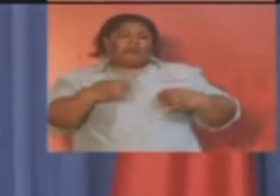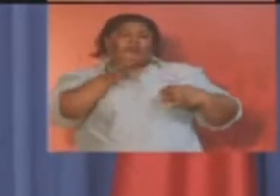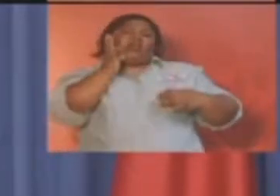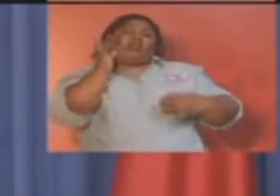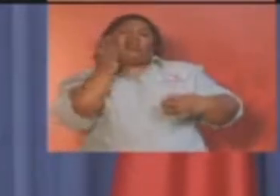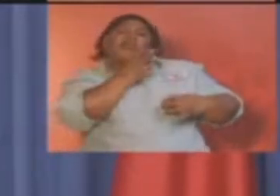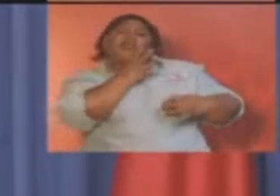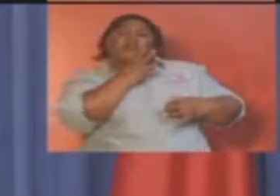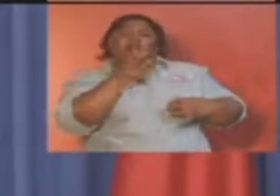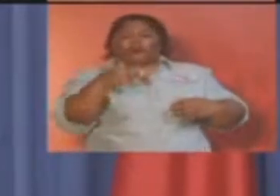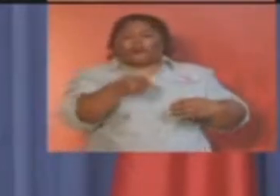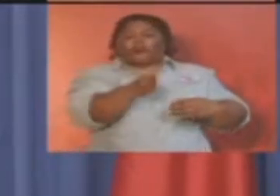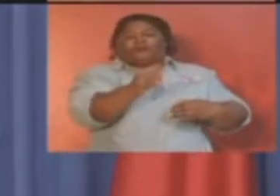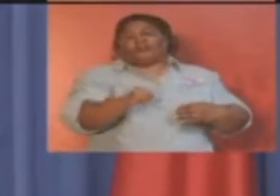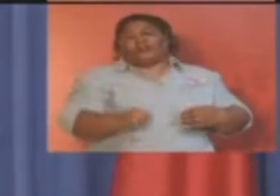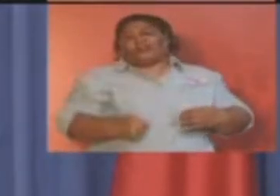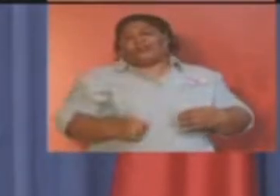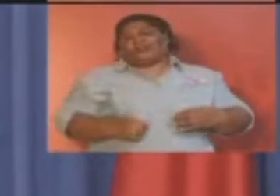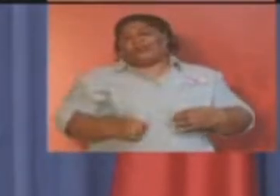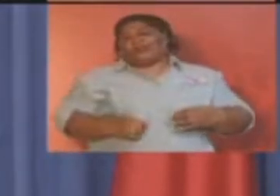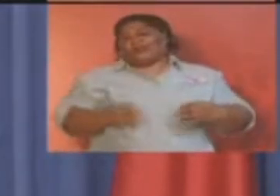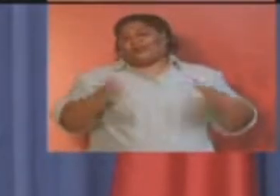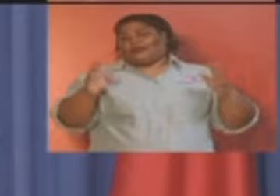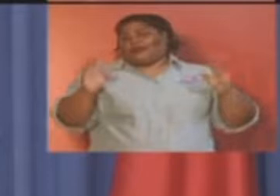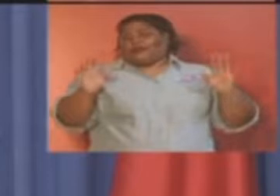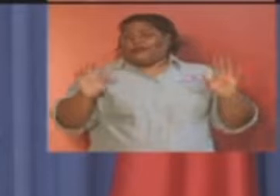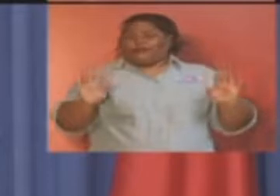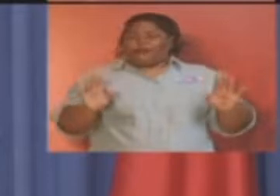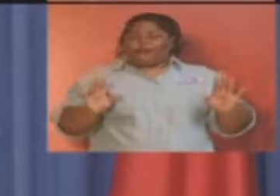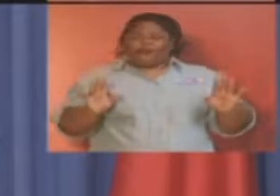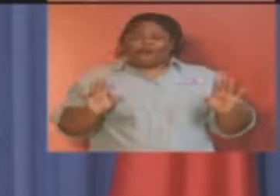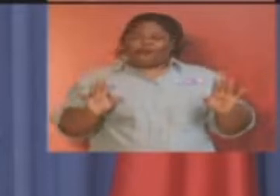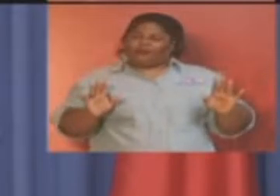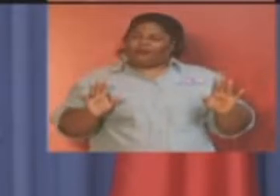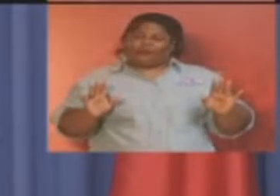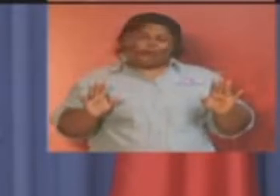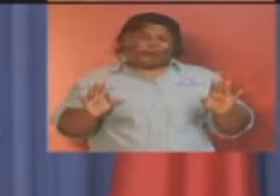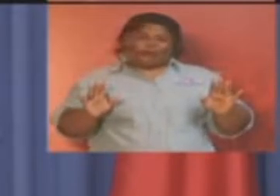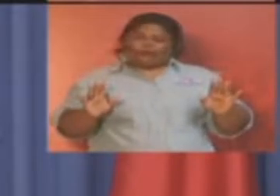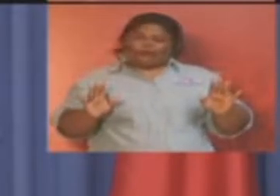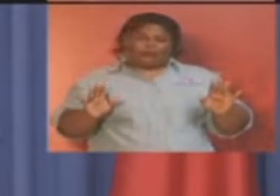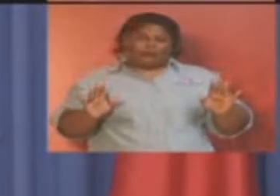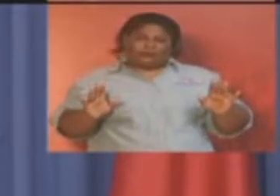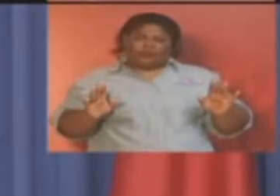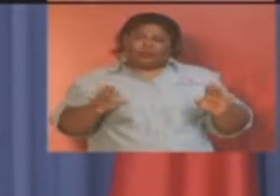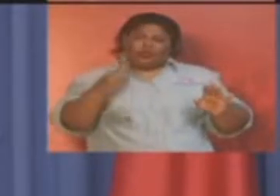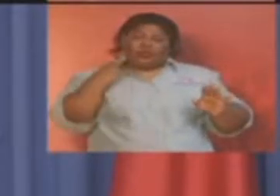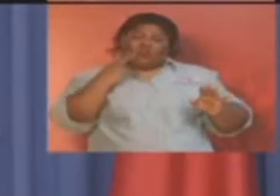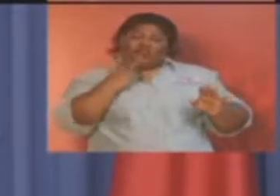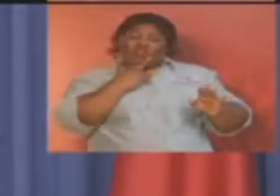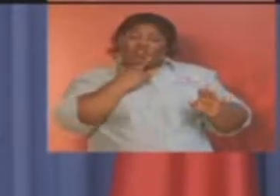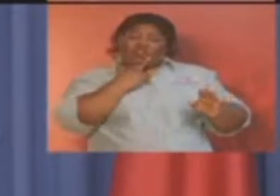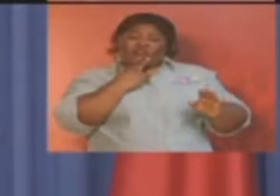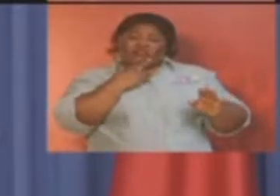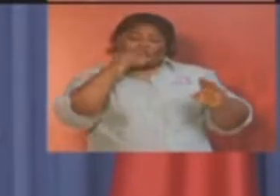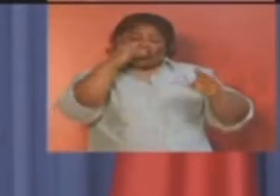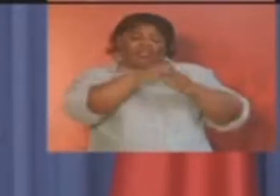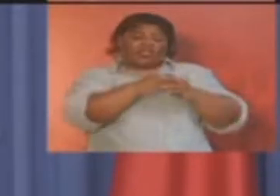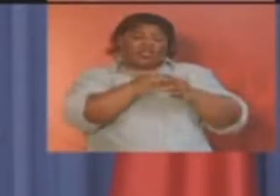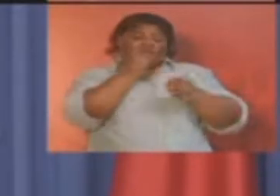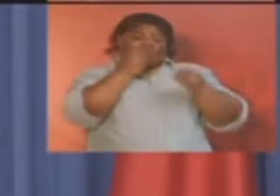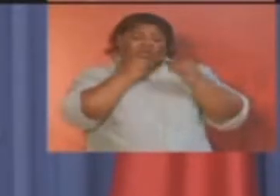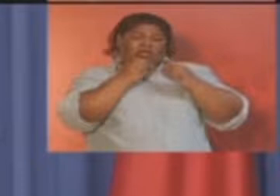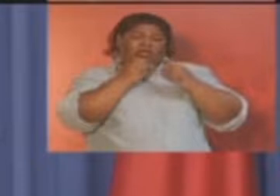are not allowing, as we had rolled back already, the takeout and curbside of restaurants or in-house dining. A